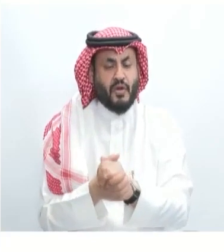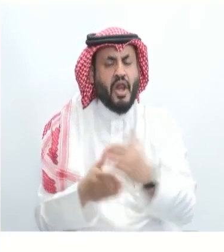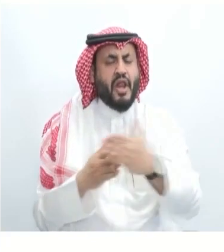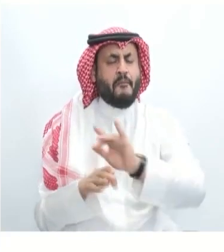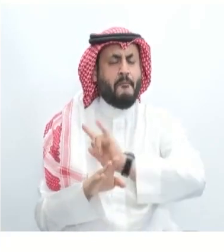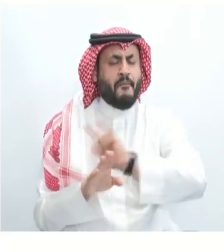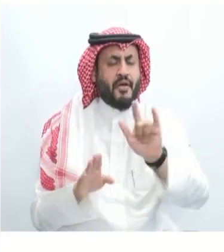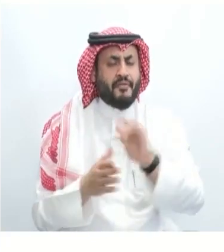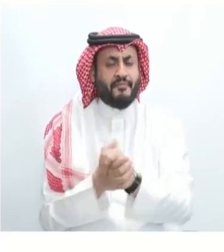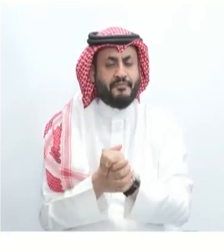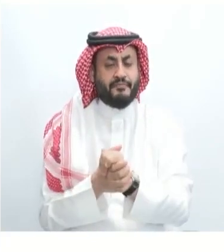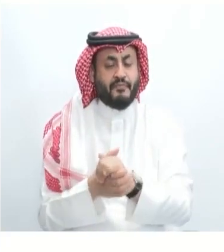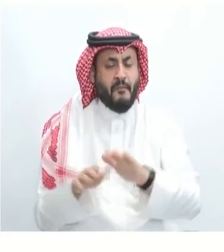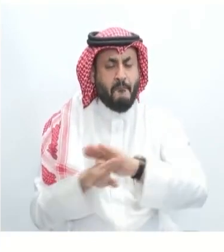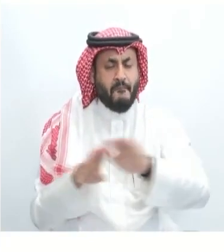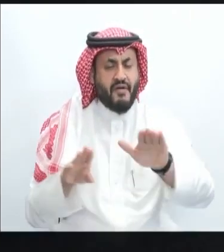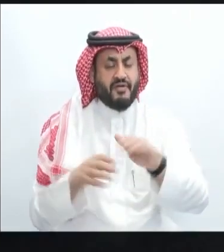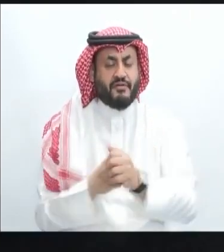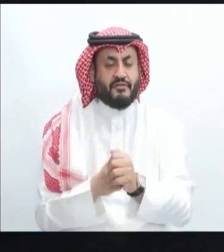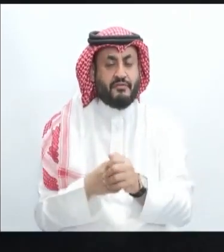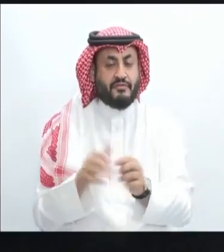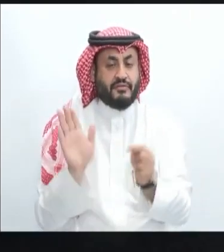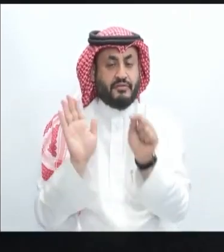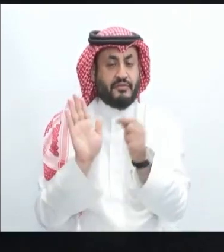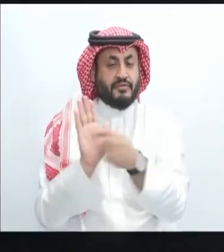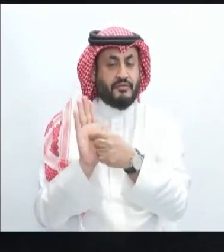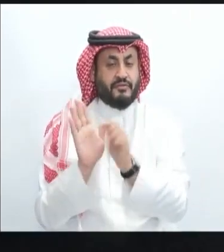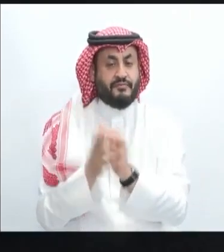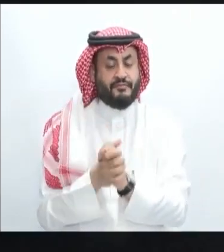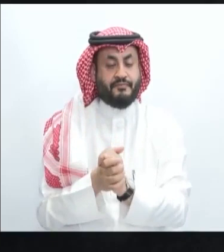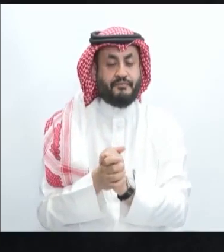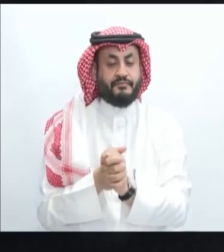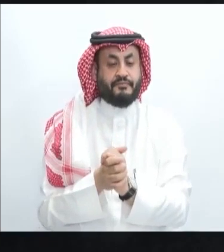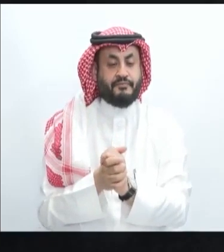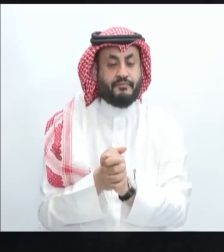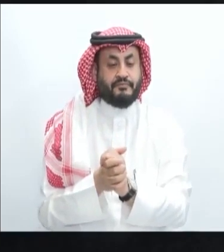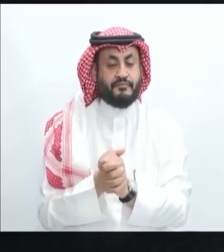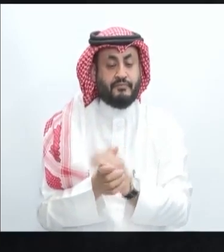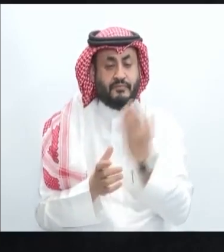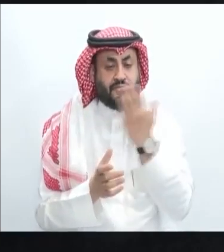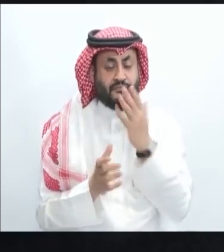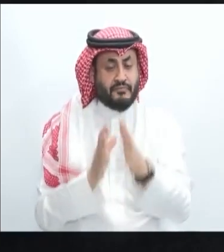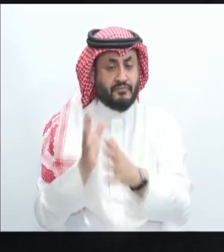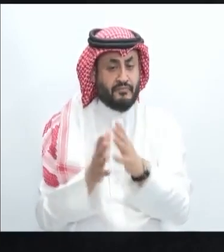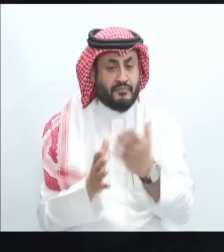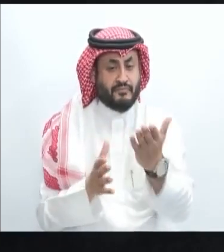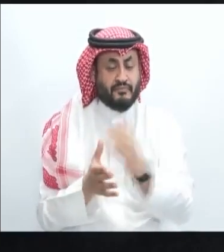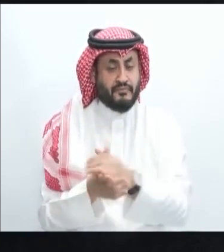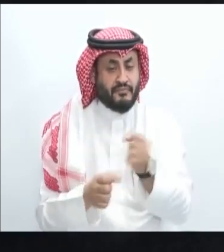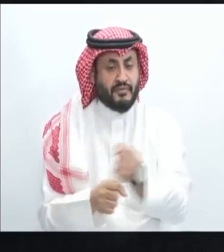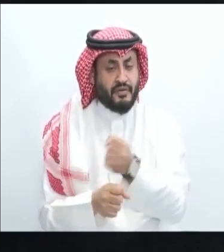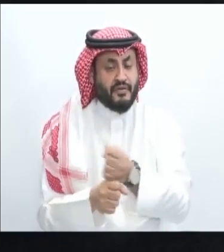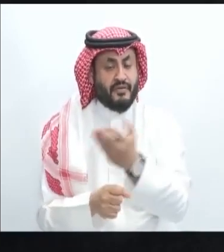And the last one, if you never do it, you will have 0 points. So let's read about these